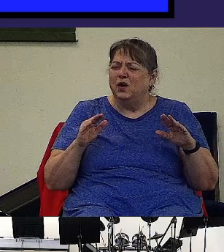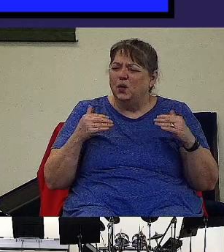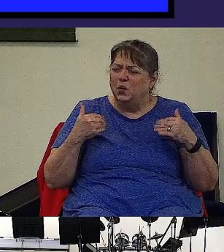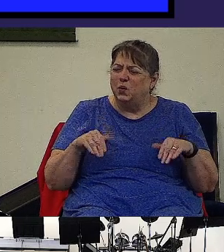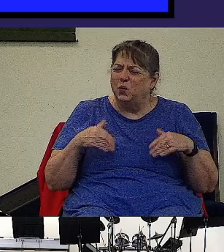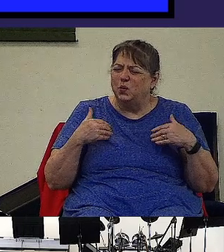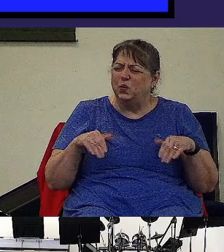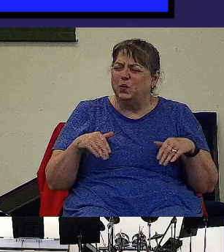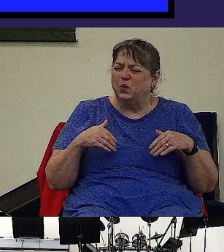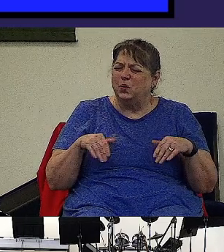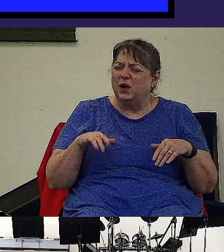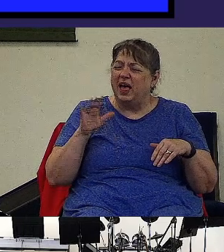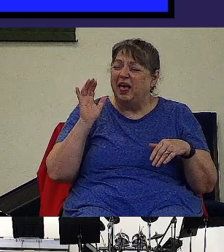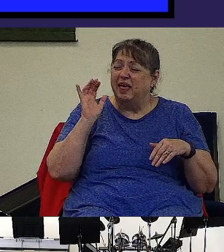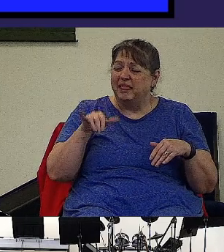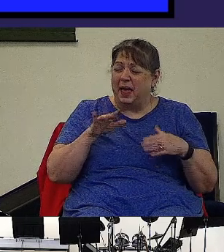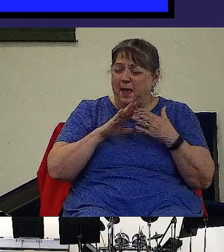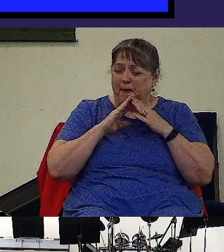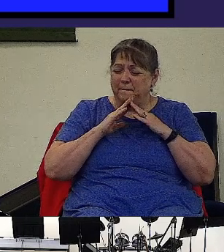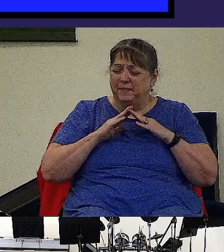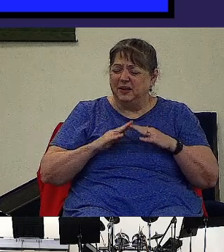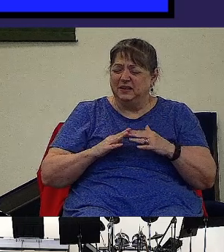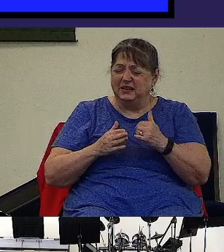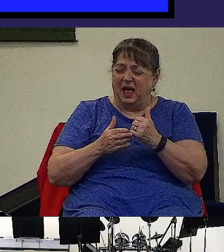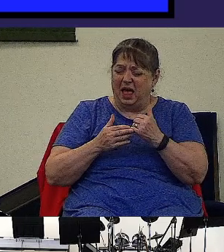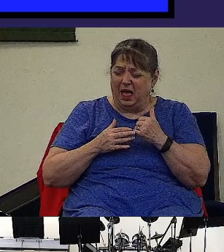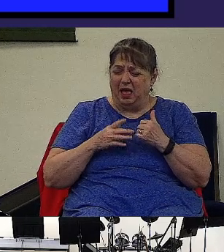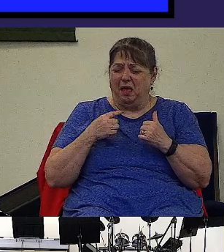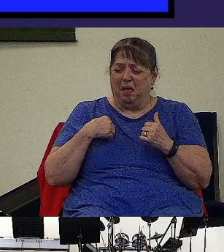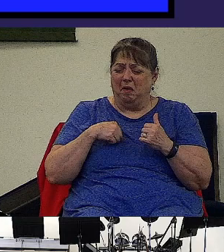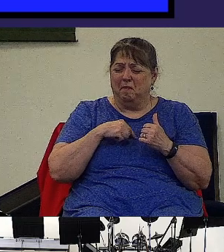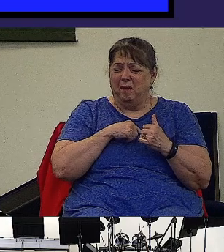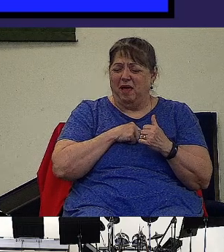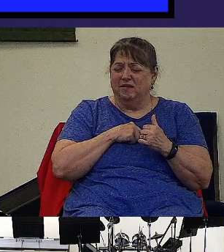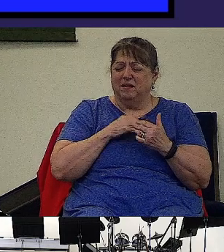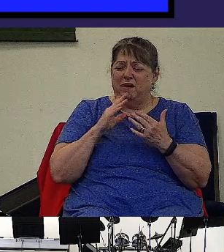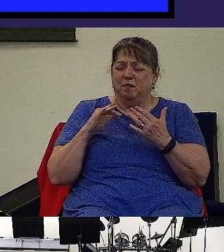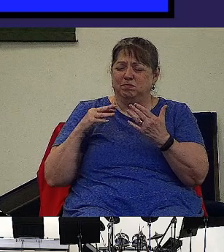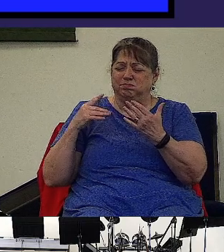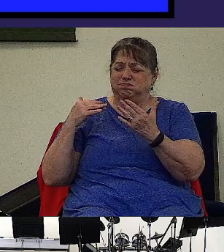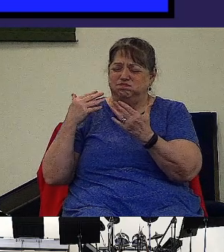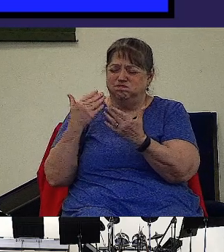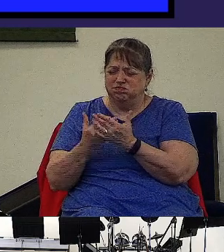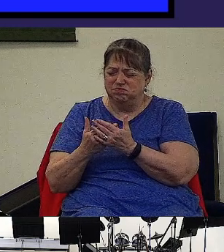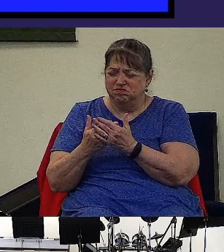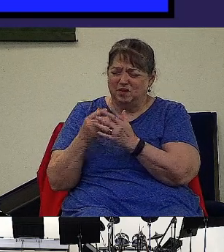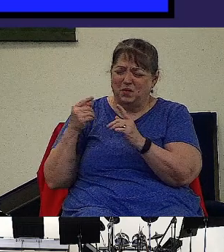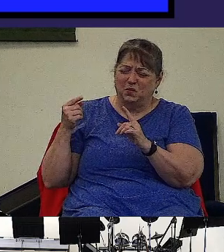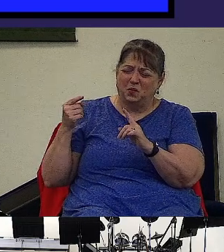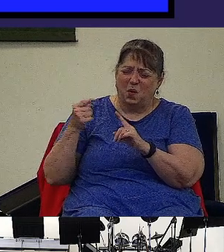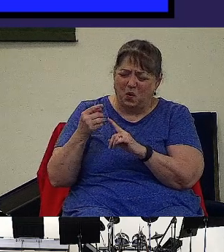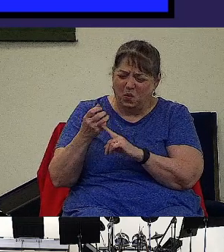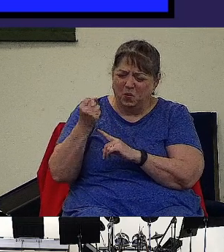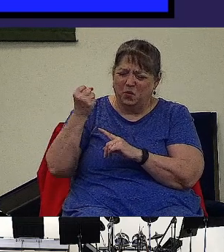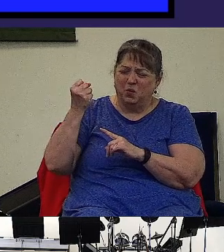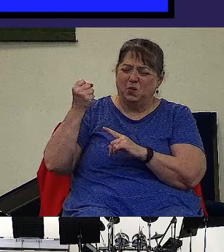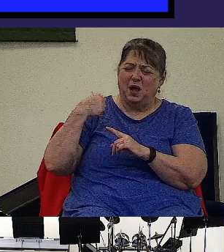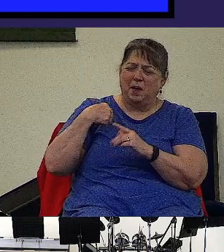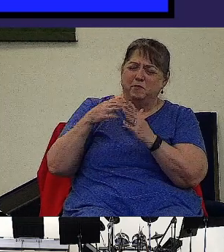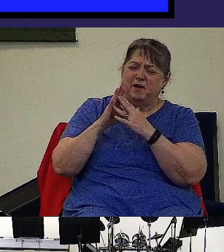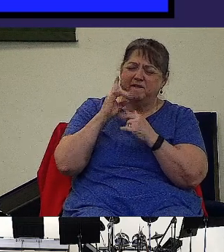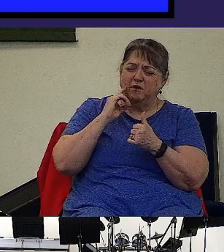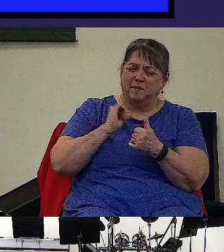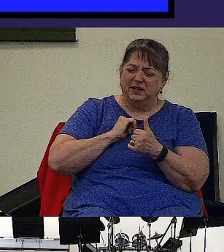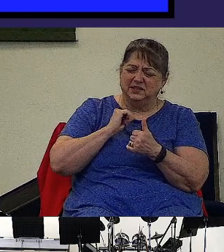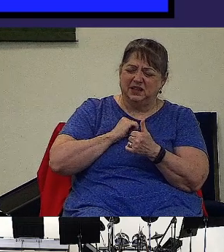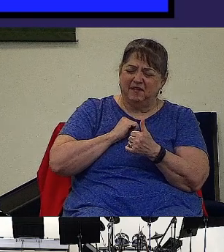us peace and that peace is what enables us to get to where we need to get to and so father i pray for myself and i pray